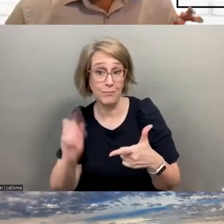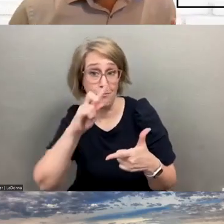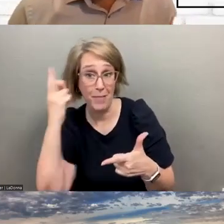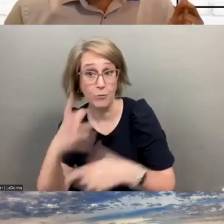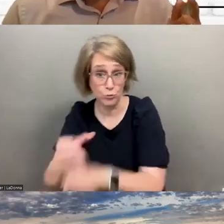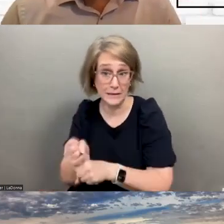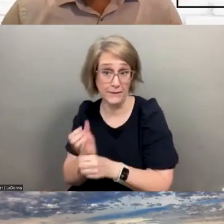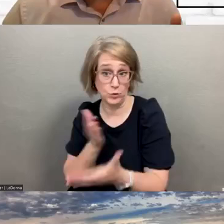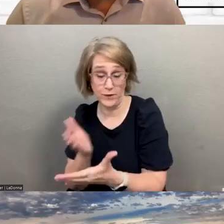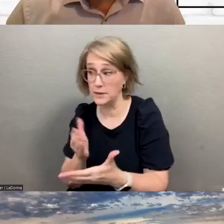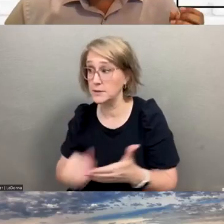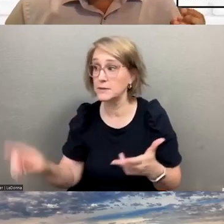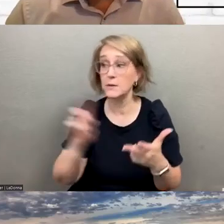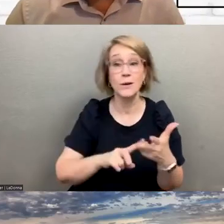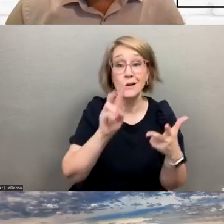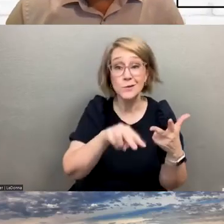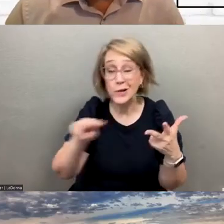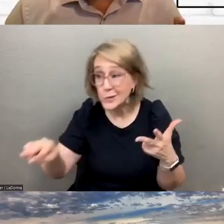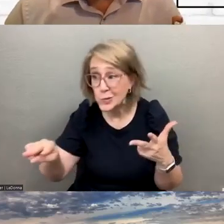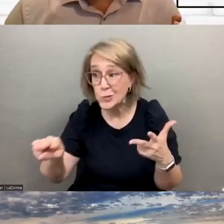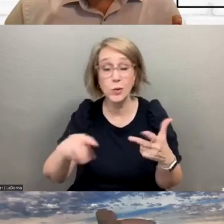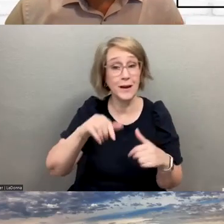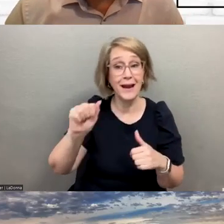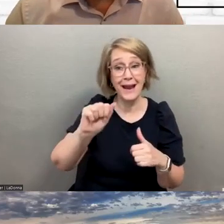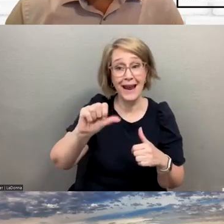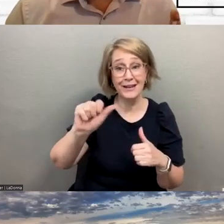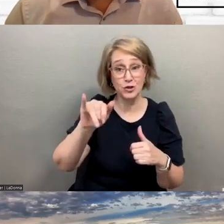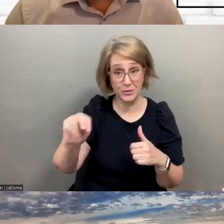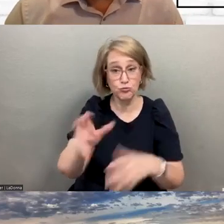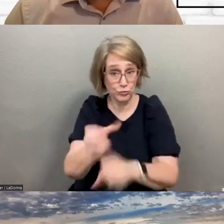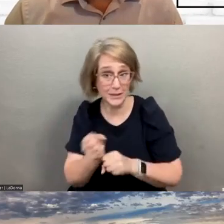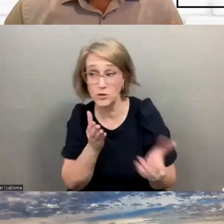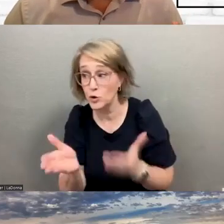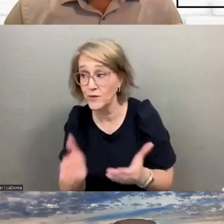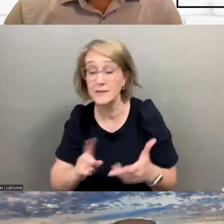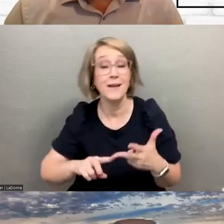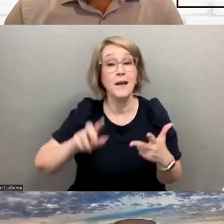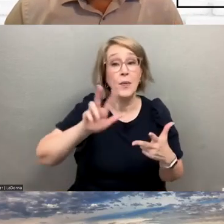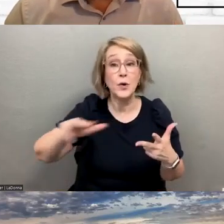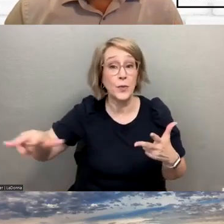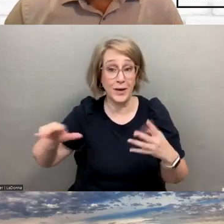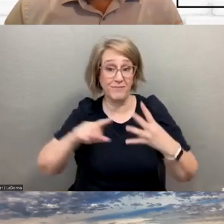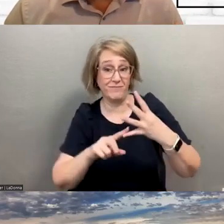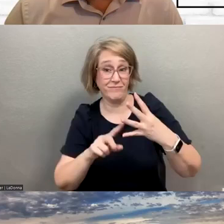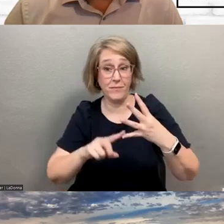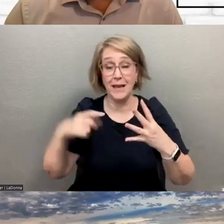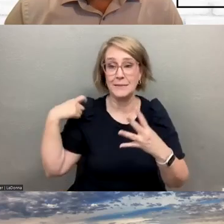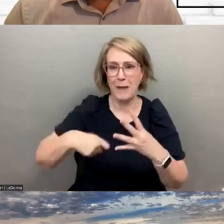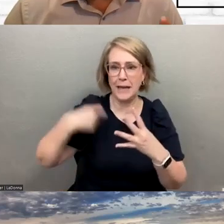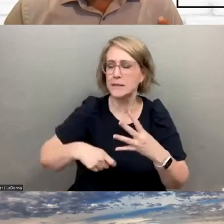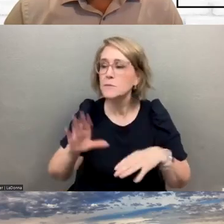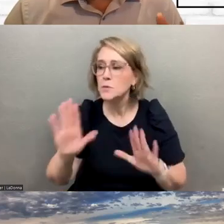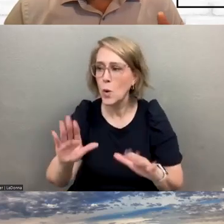for you, David, is which of the following factors is most commonly associated with the disparity in mental health